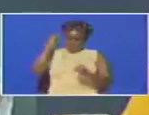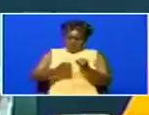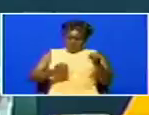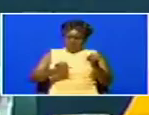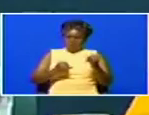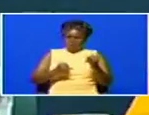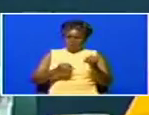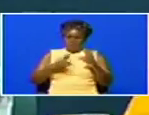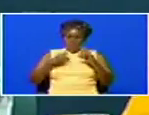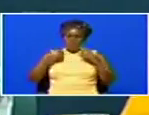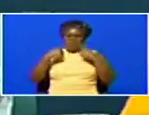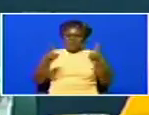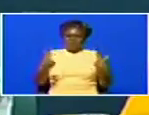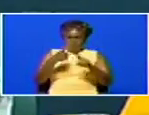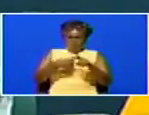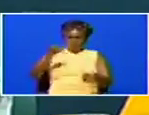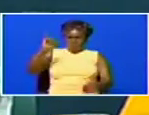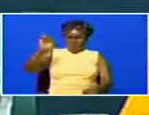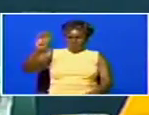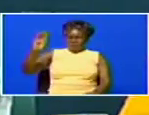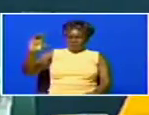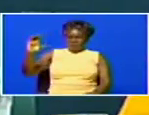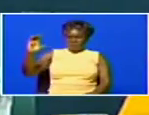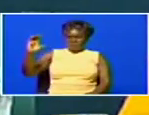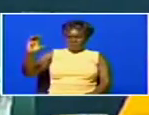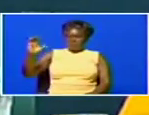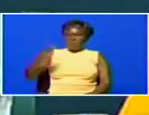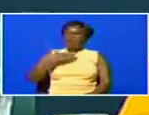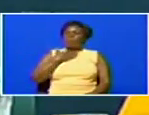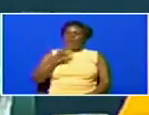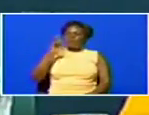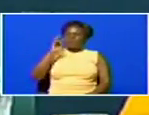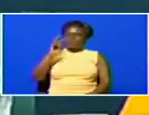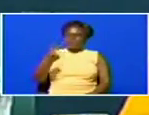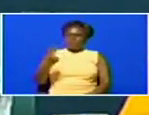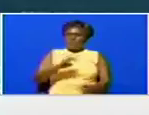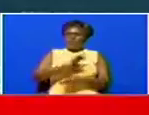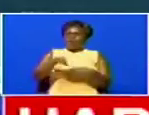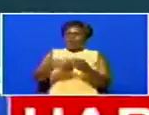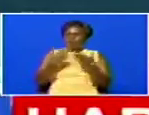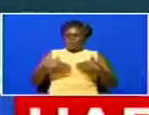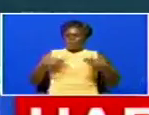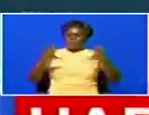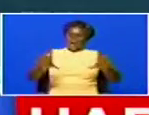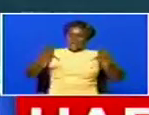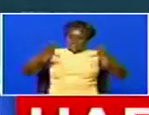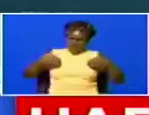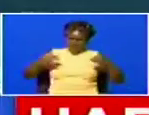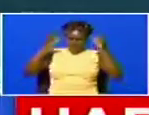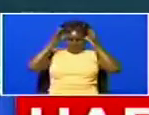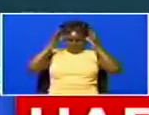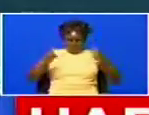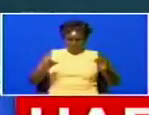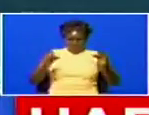from IEBC. And I would like to see all candidates accept the verdict of